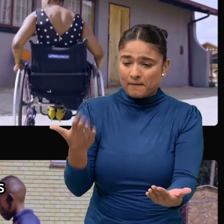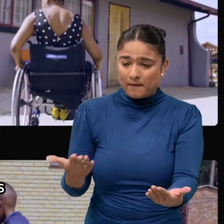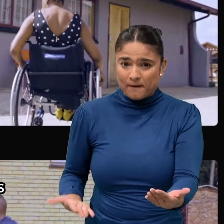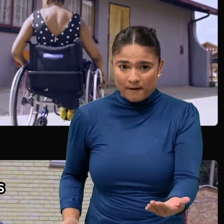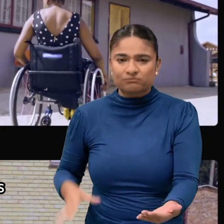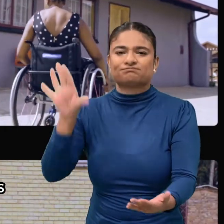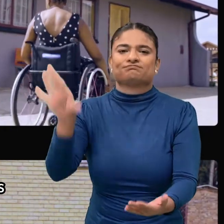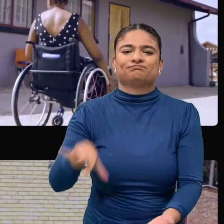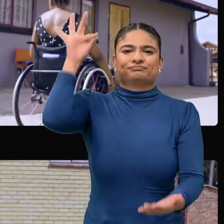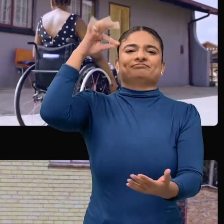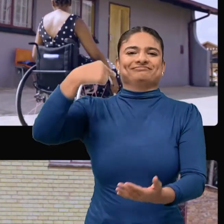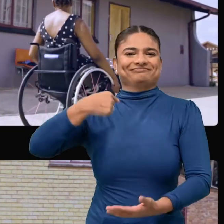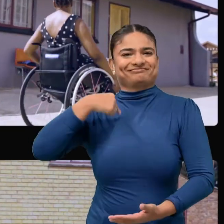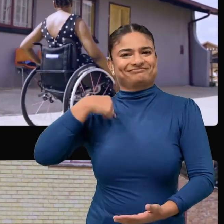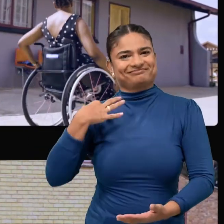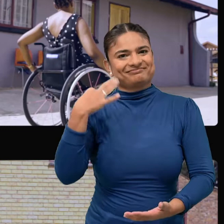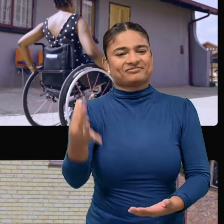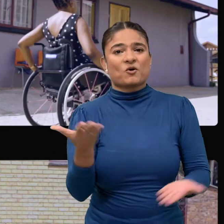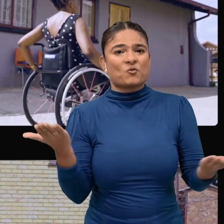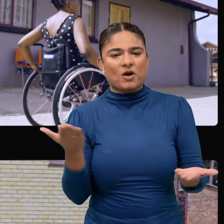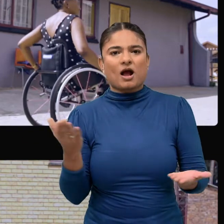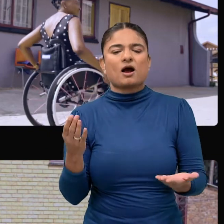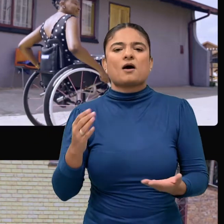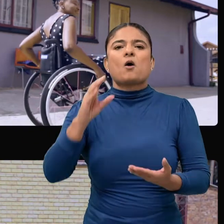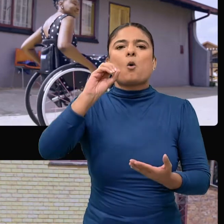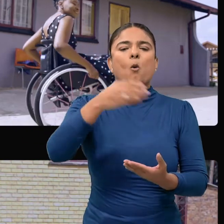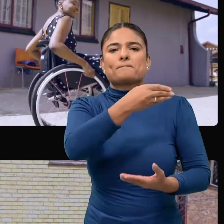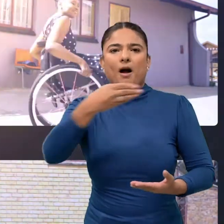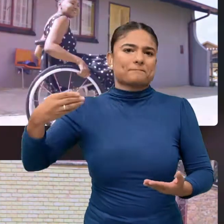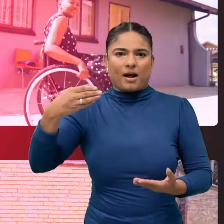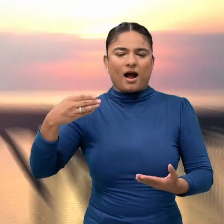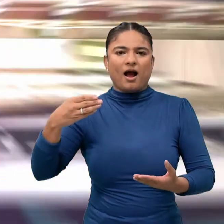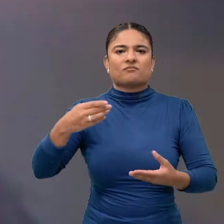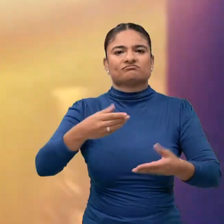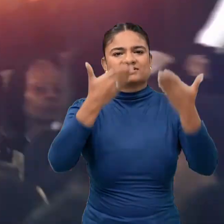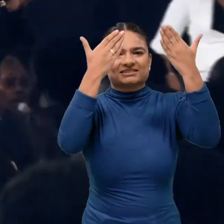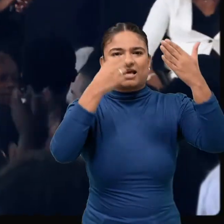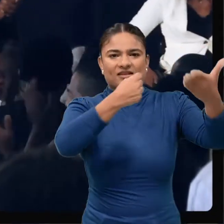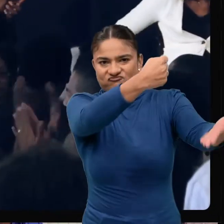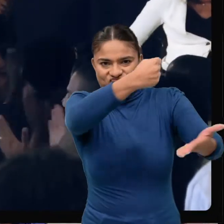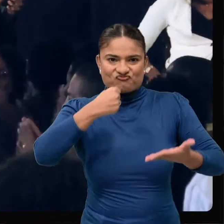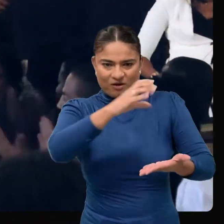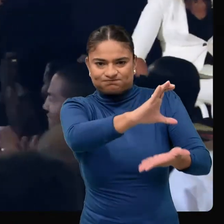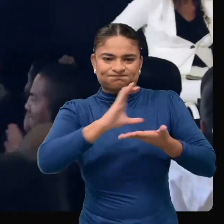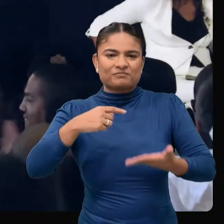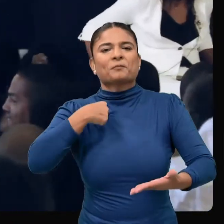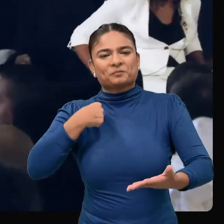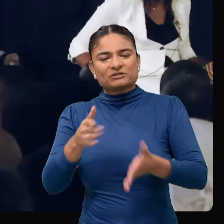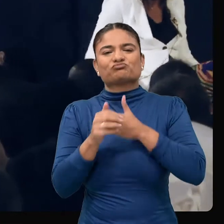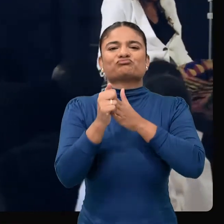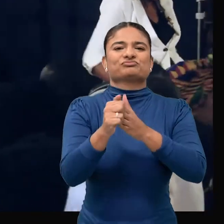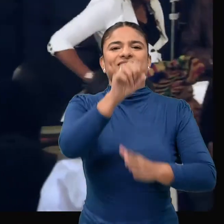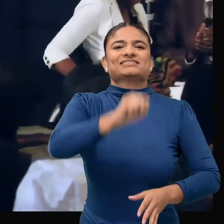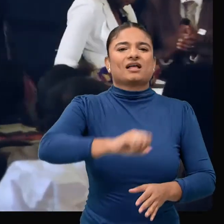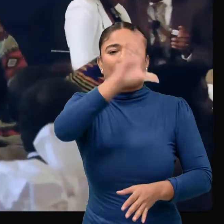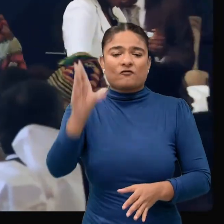was one of the young Africans chosen to be part of President Barack Obama's flagship program, the Mandela Washington Fellowship for Young African